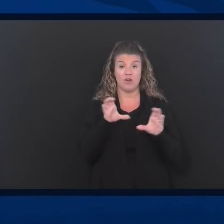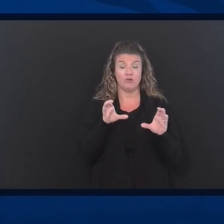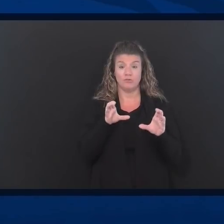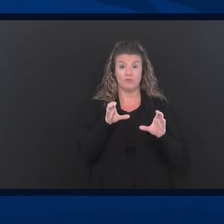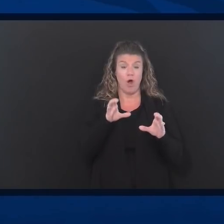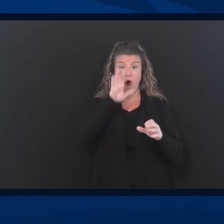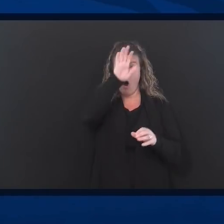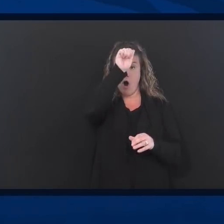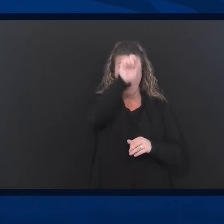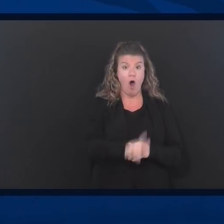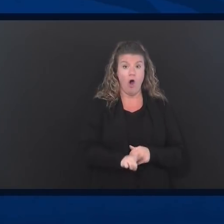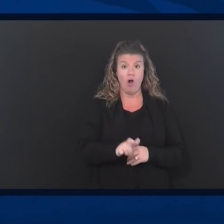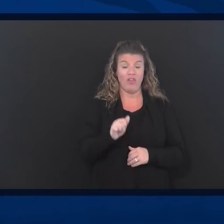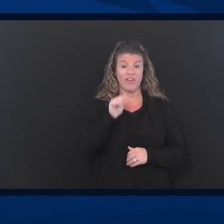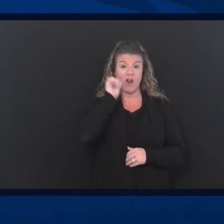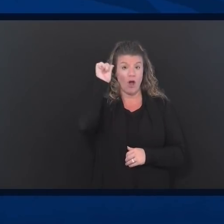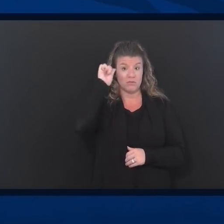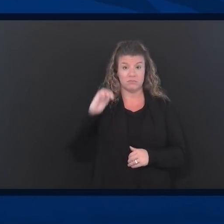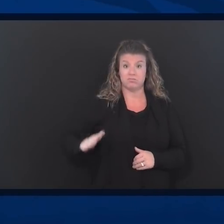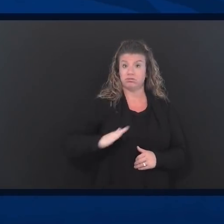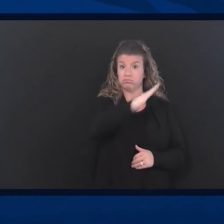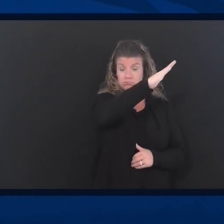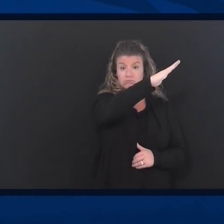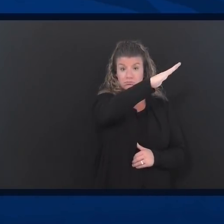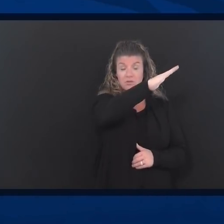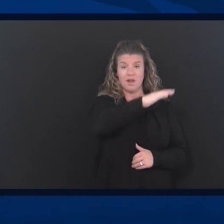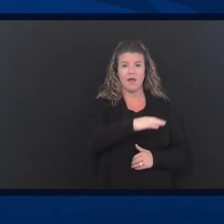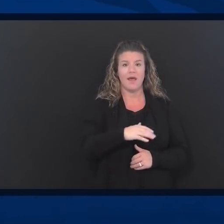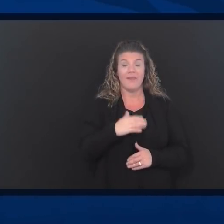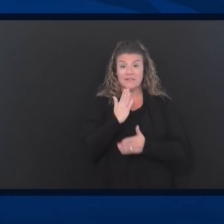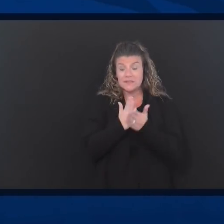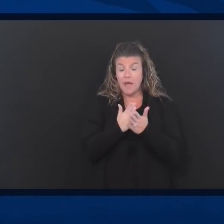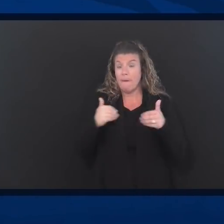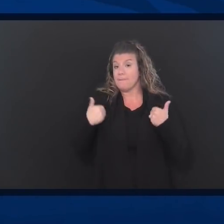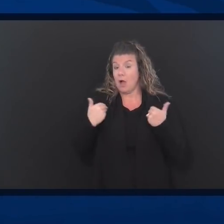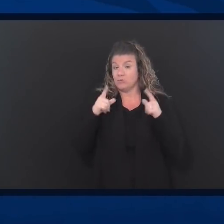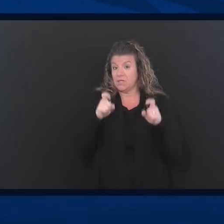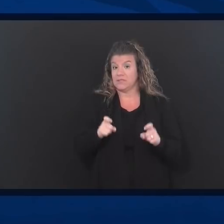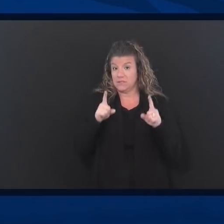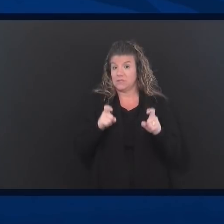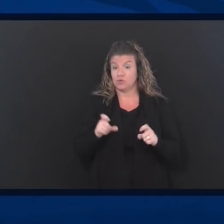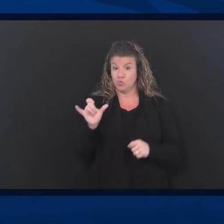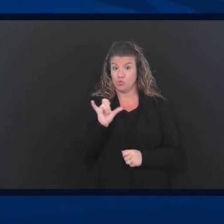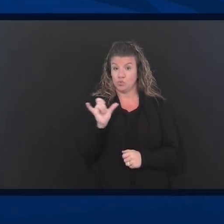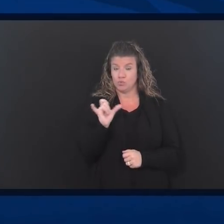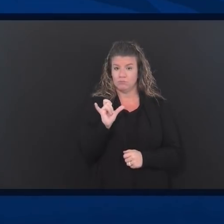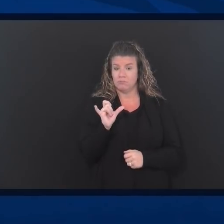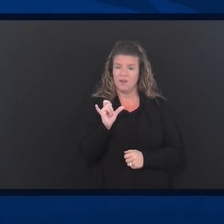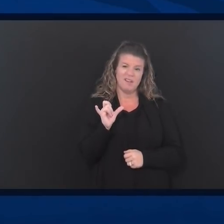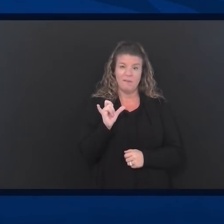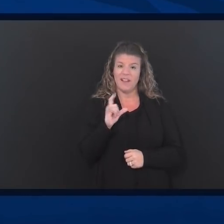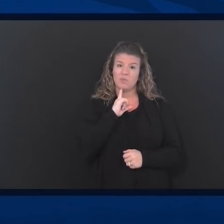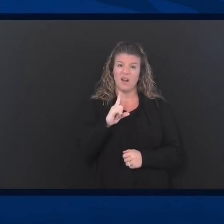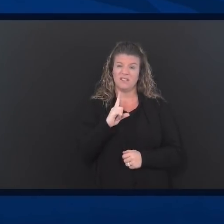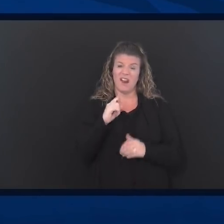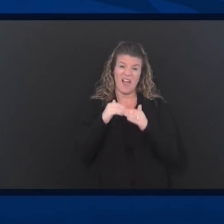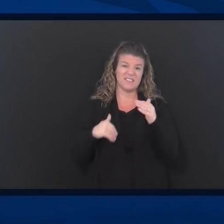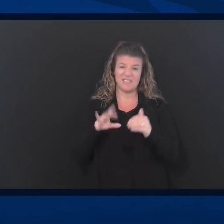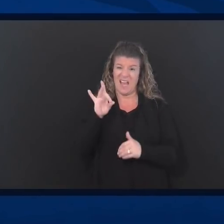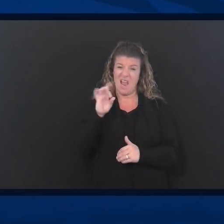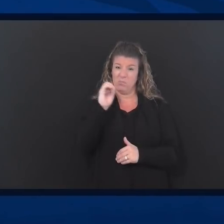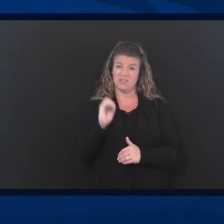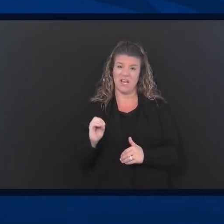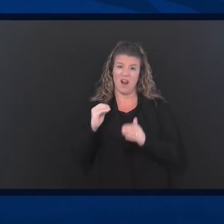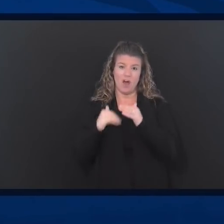lifespan. And then you've got some testing done at the younger ages as well, but that's about 8% have been